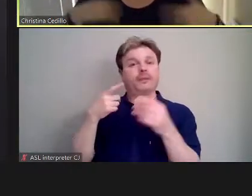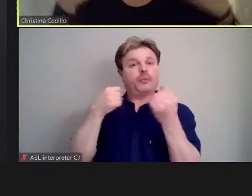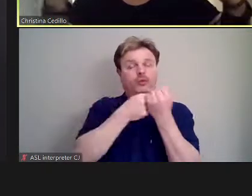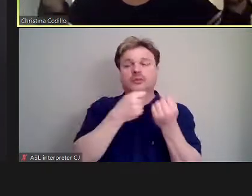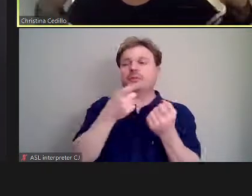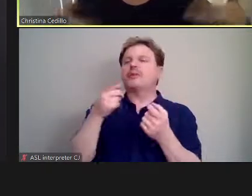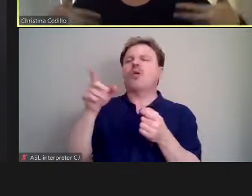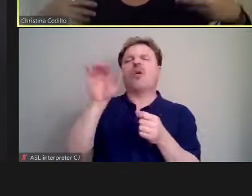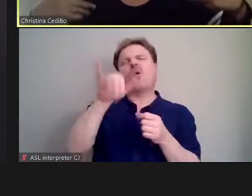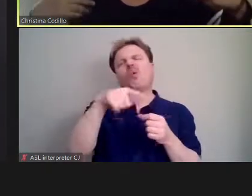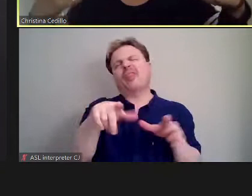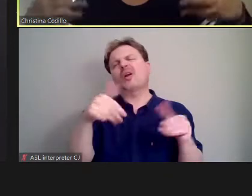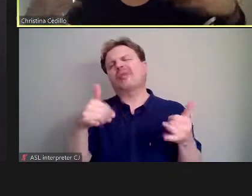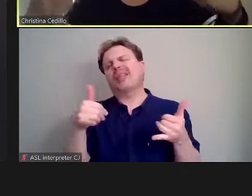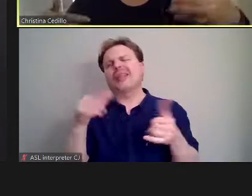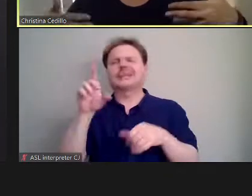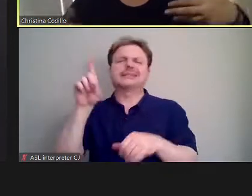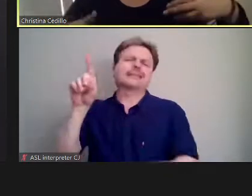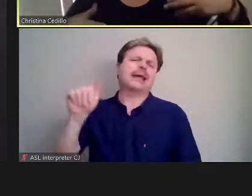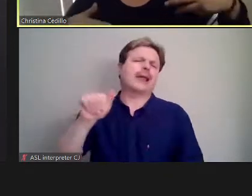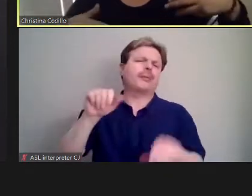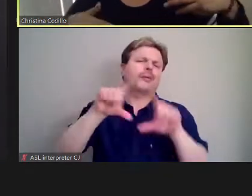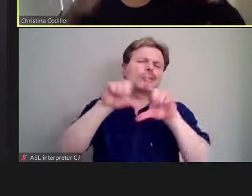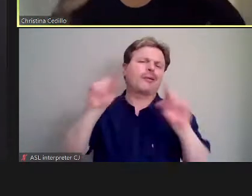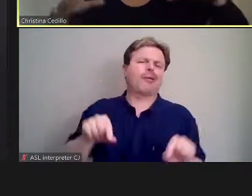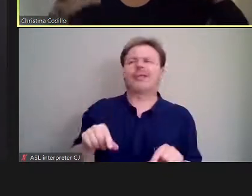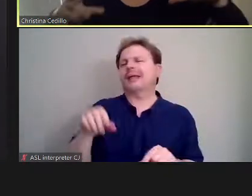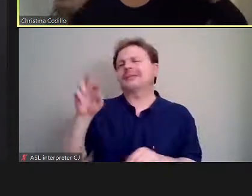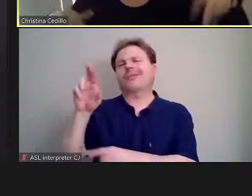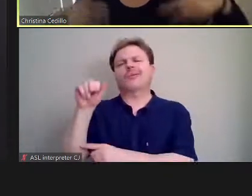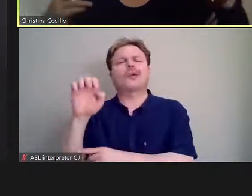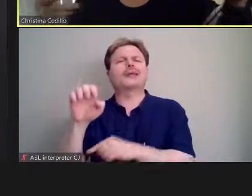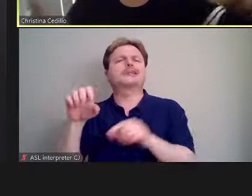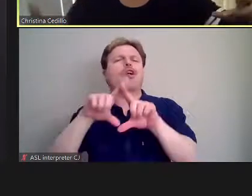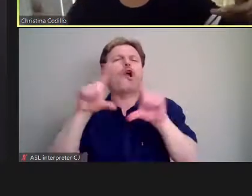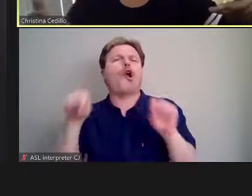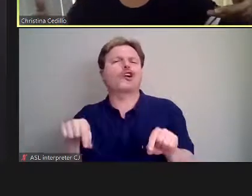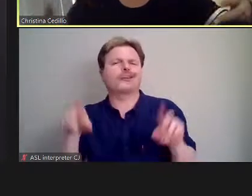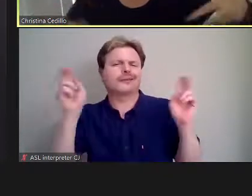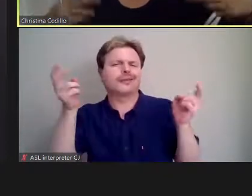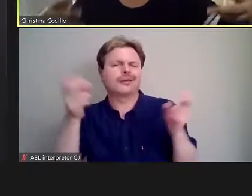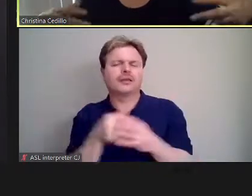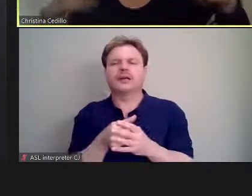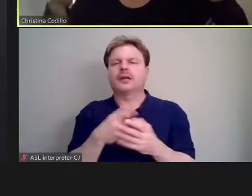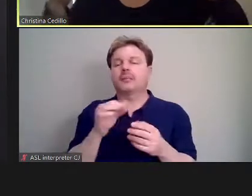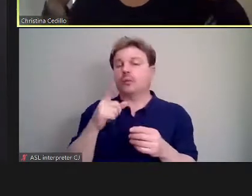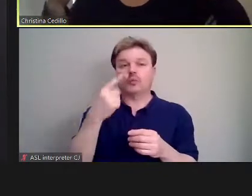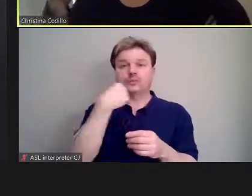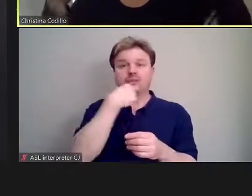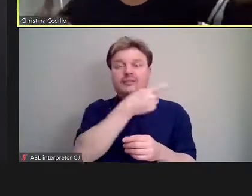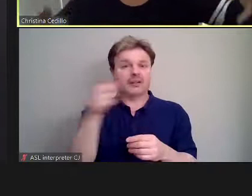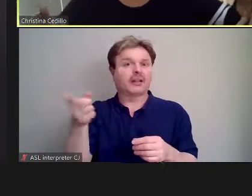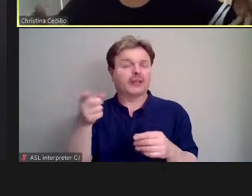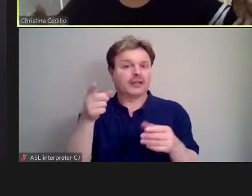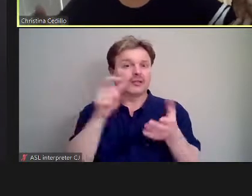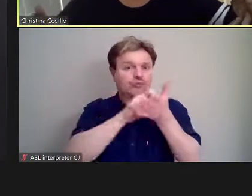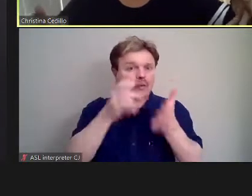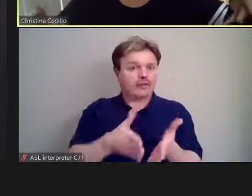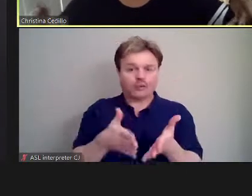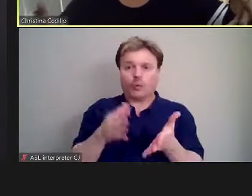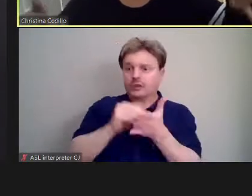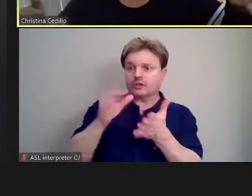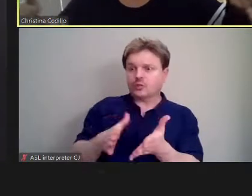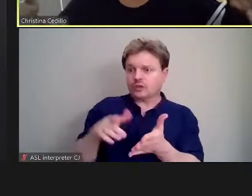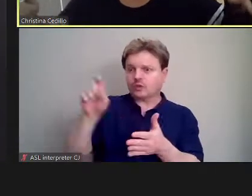card, when we are literally trying, we're literally telling writers, students, that's what you should be